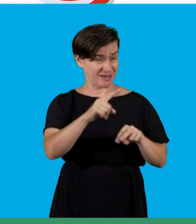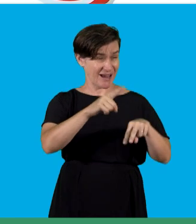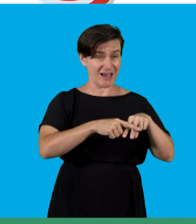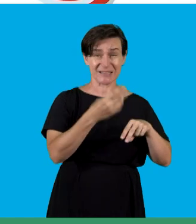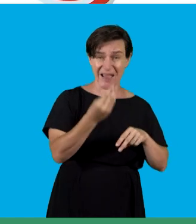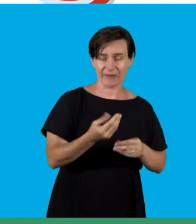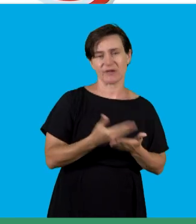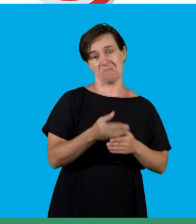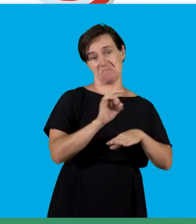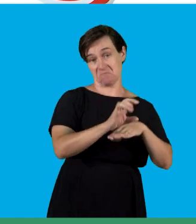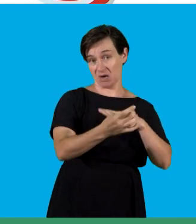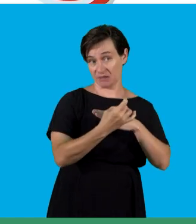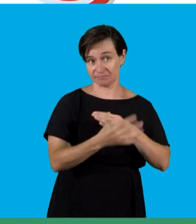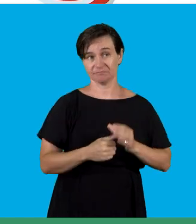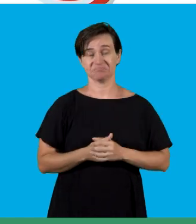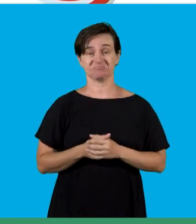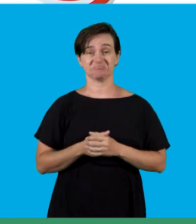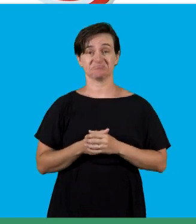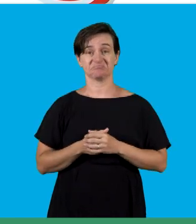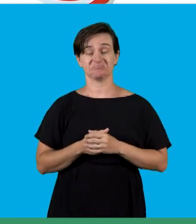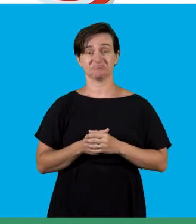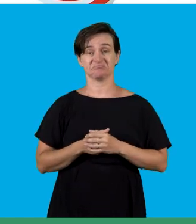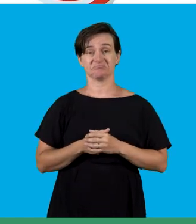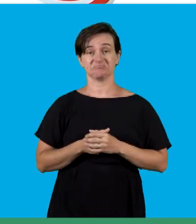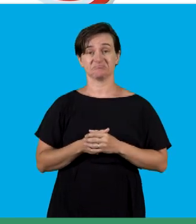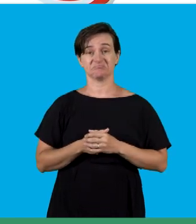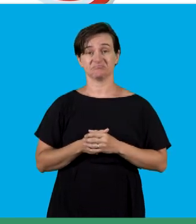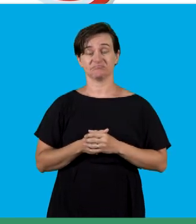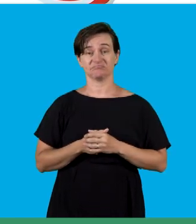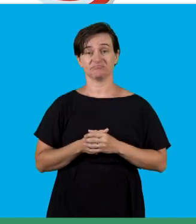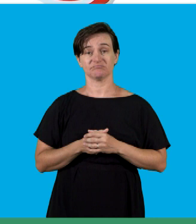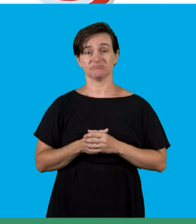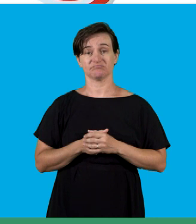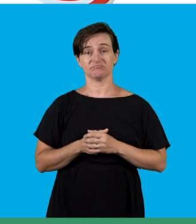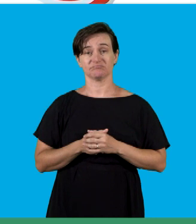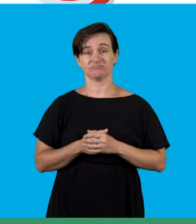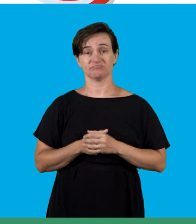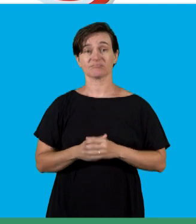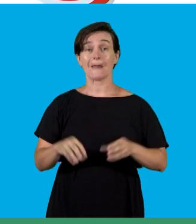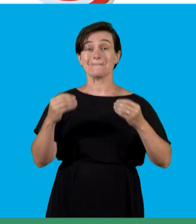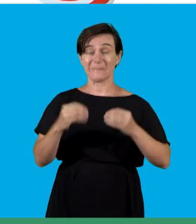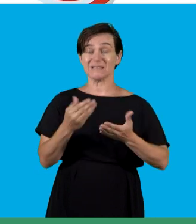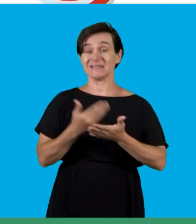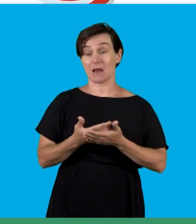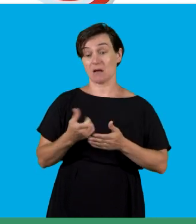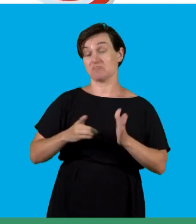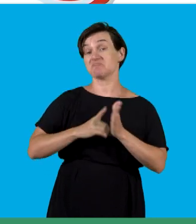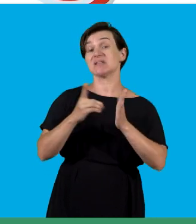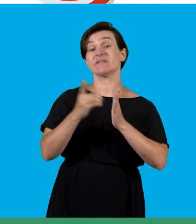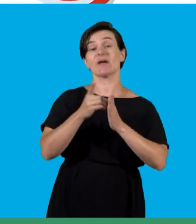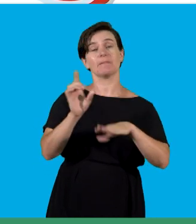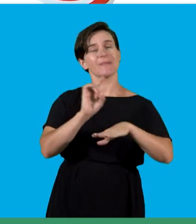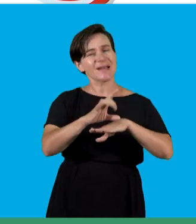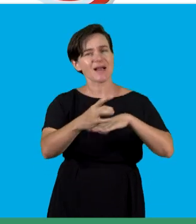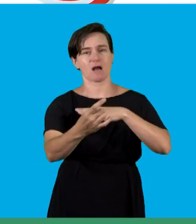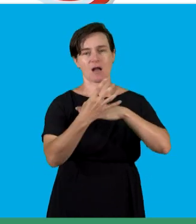employees. Another initiative that a business can do to address HIV or AIDS is to initiate and develop counseling